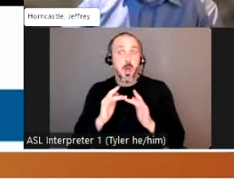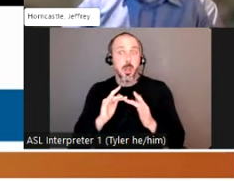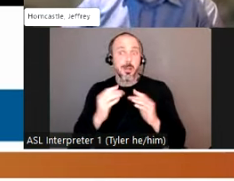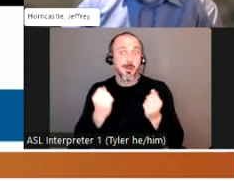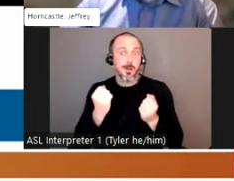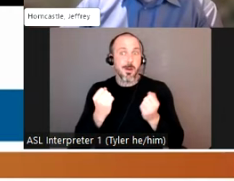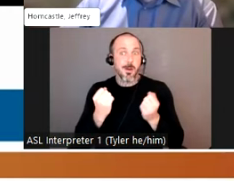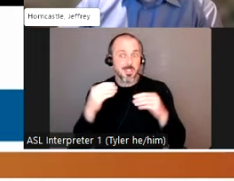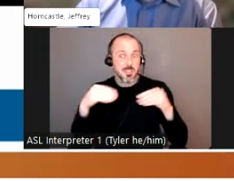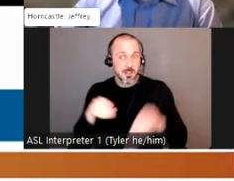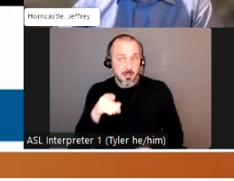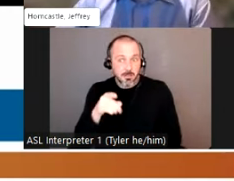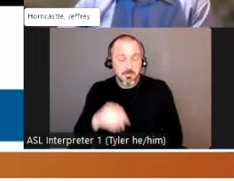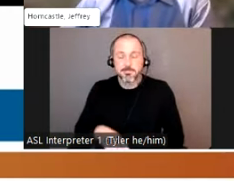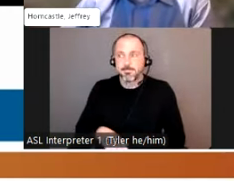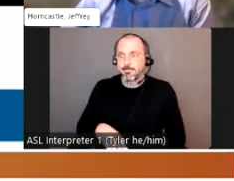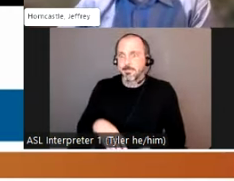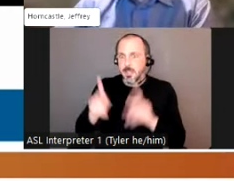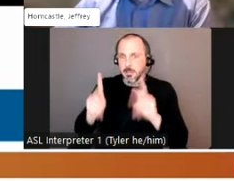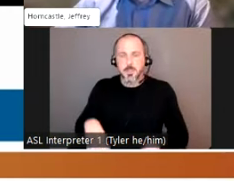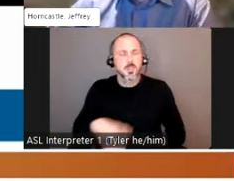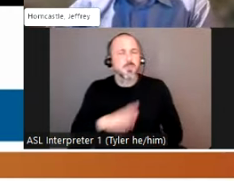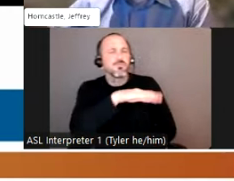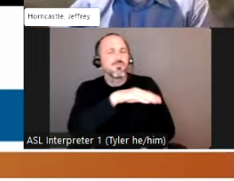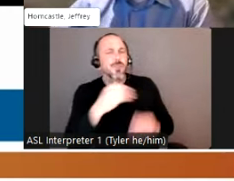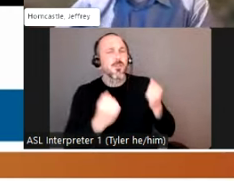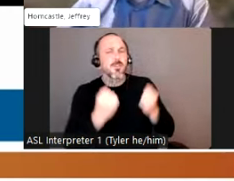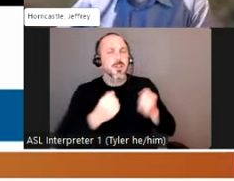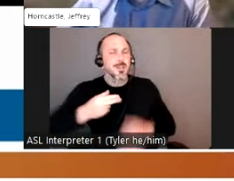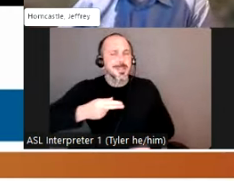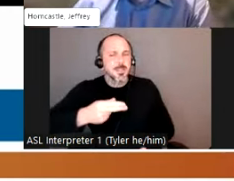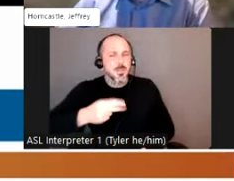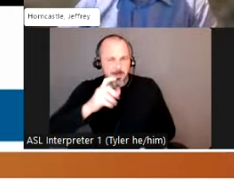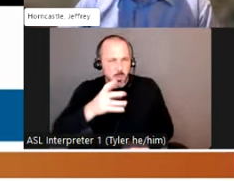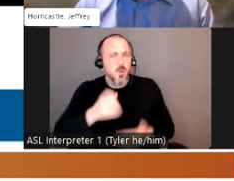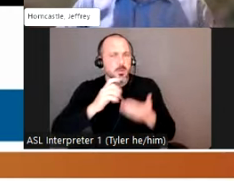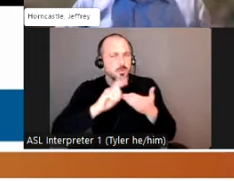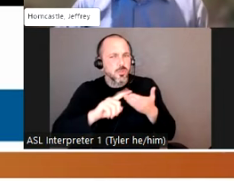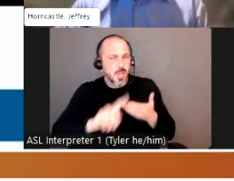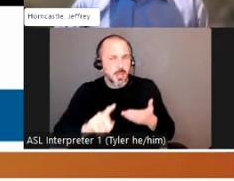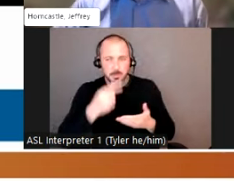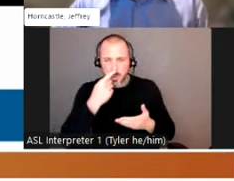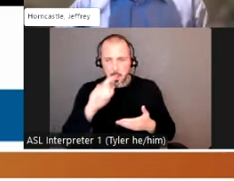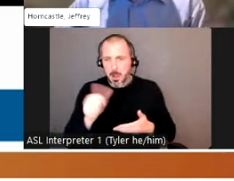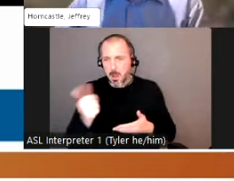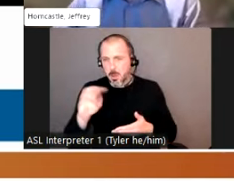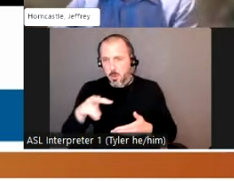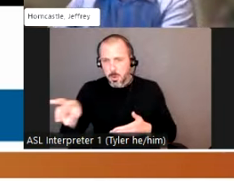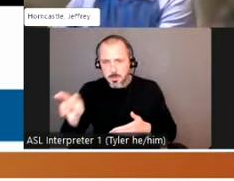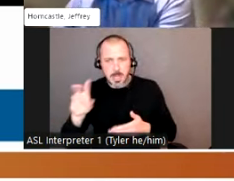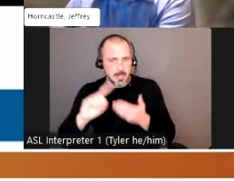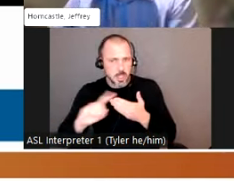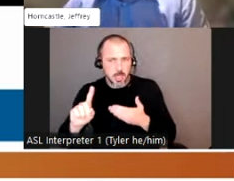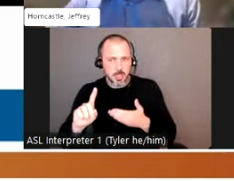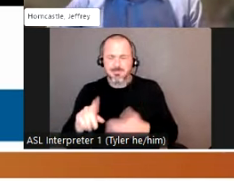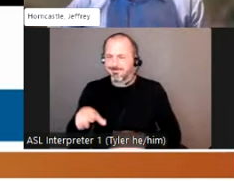you to verify your vehicle history by going to an alternate website where you want to go to Carfax, but Carfax is not good